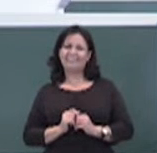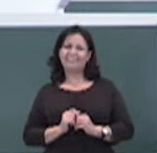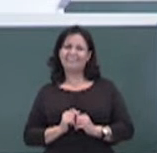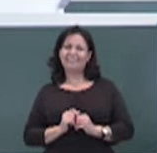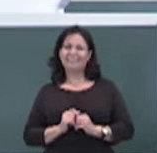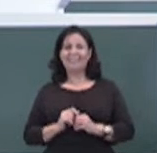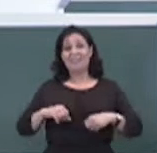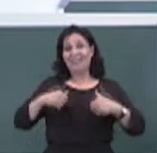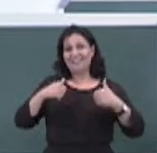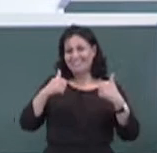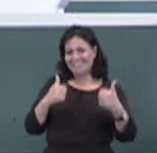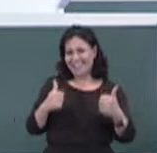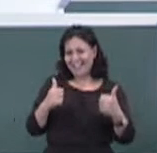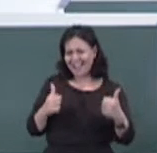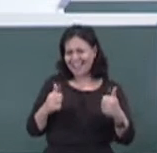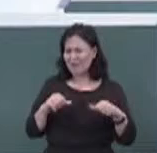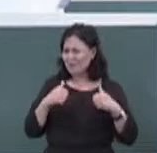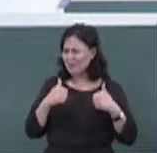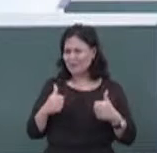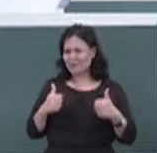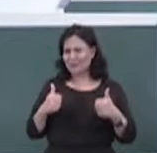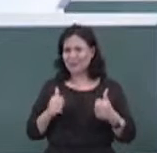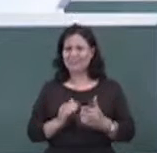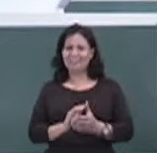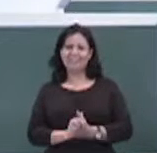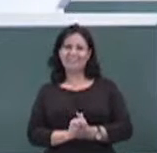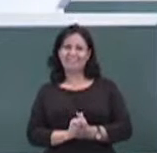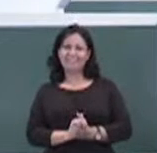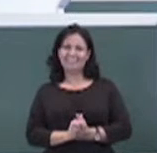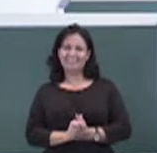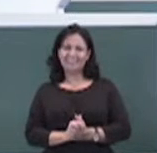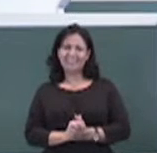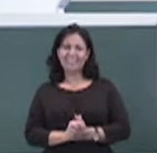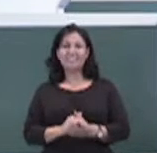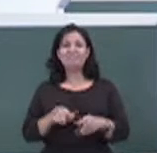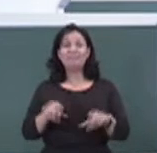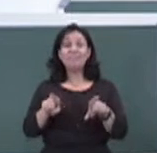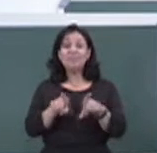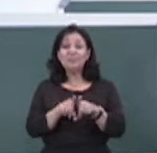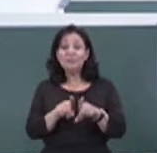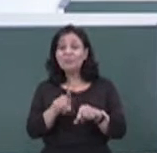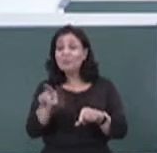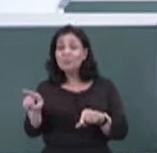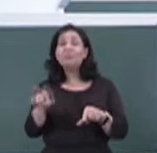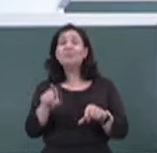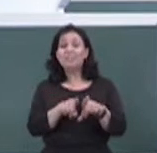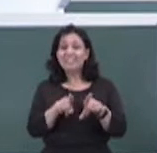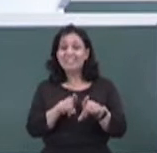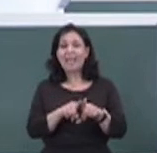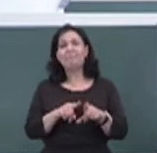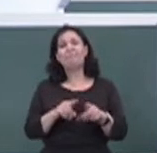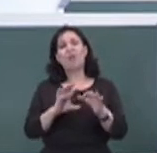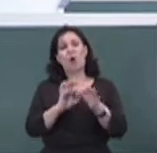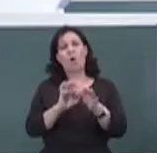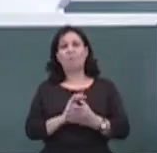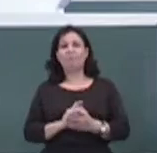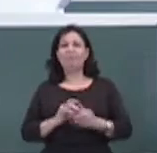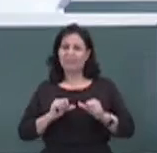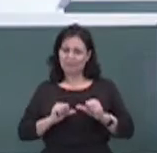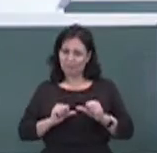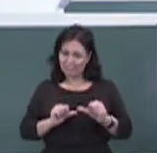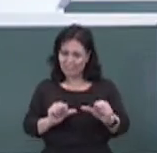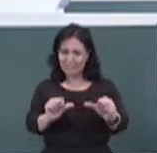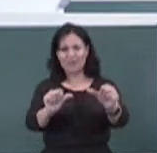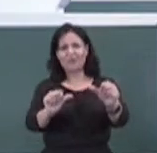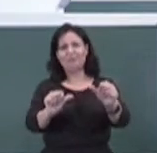Well done. Good job. If you did that as well at home, well done. And the rest of the exercise,